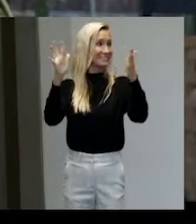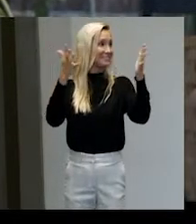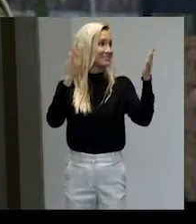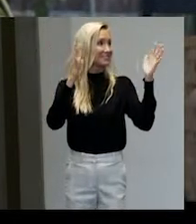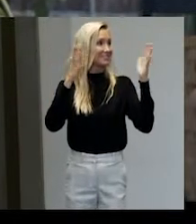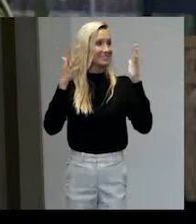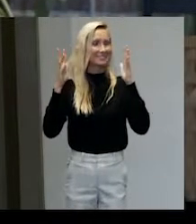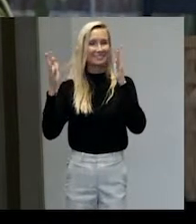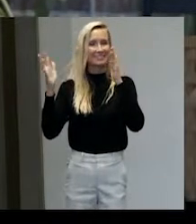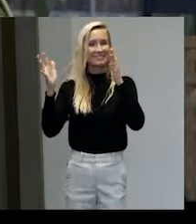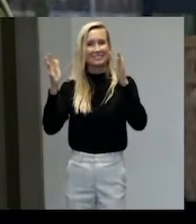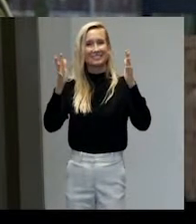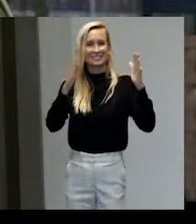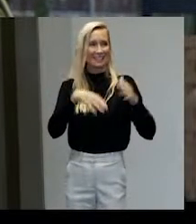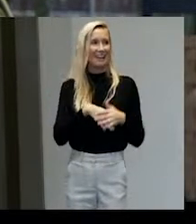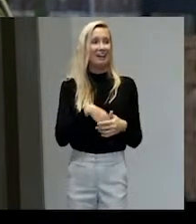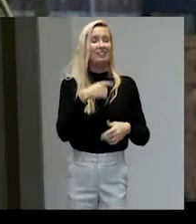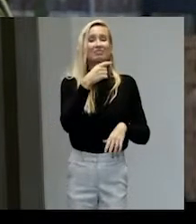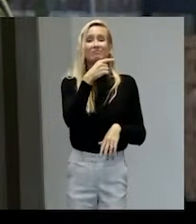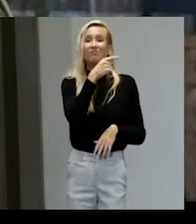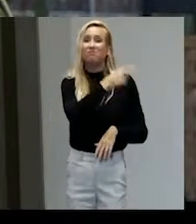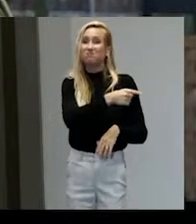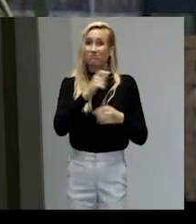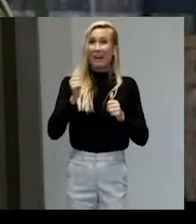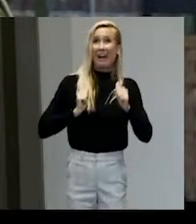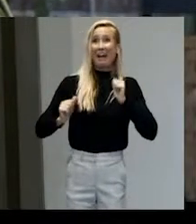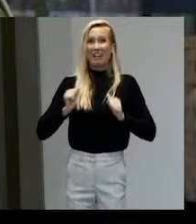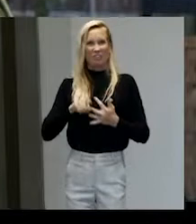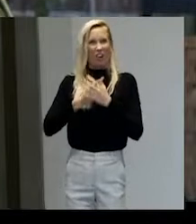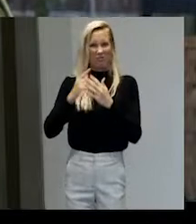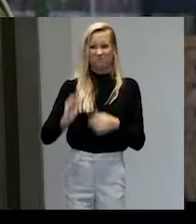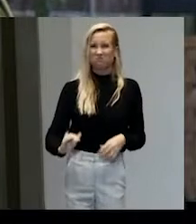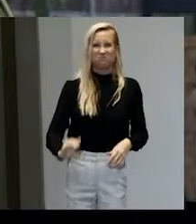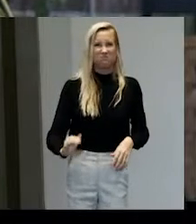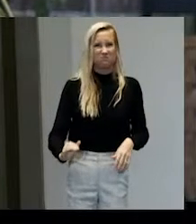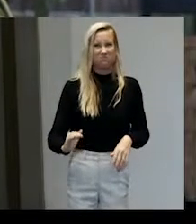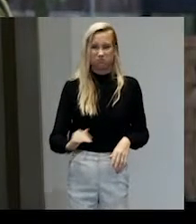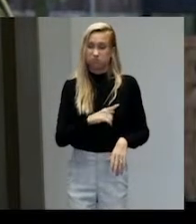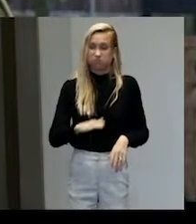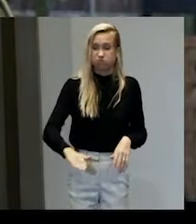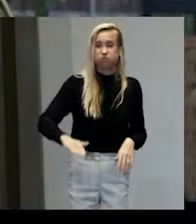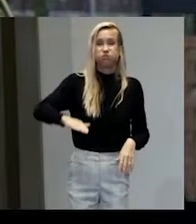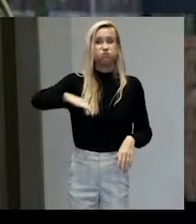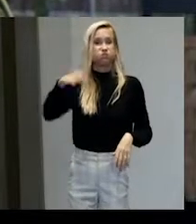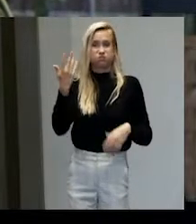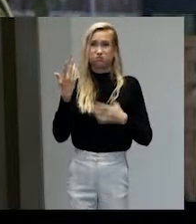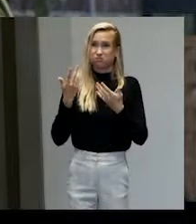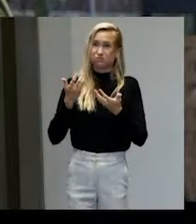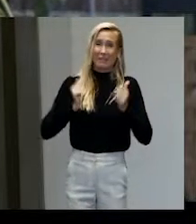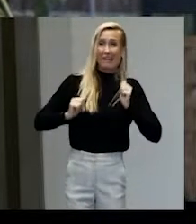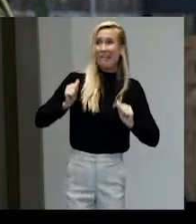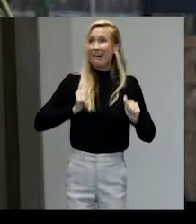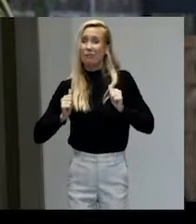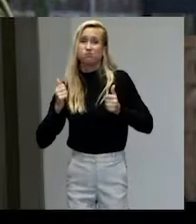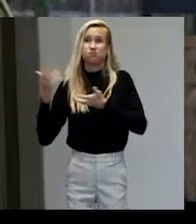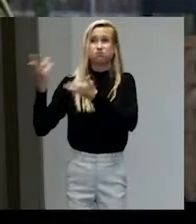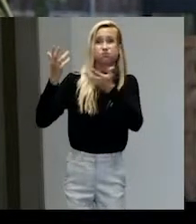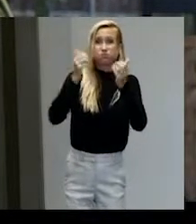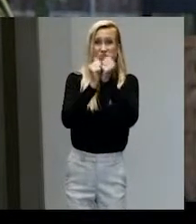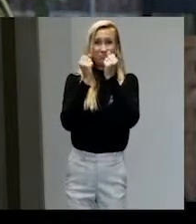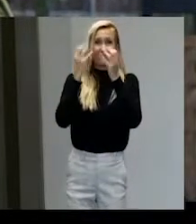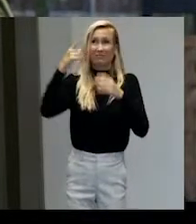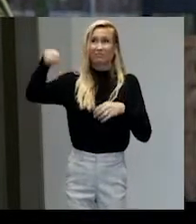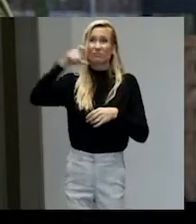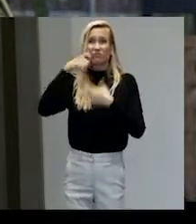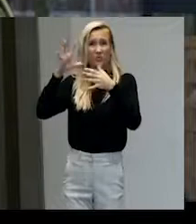She discovered acting as a child, has worked with Academy and Emmy Award winners, presented for a National